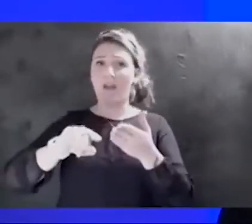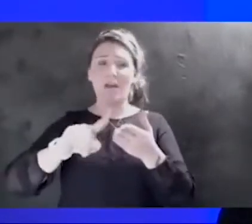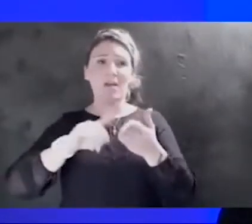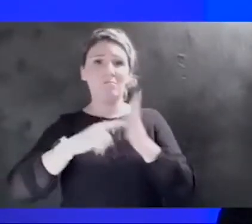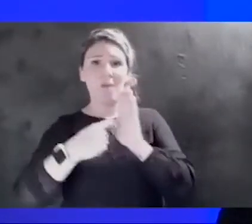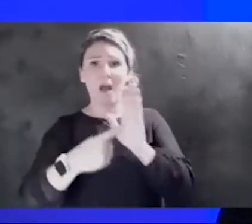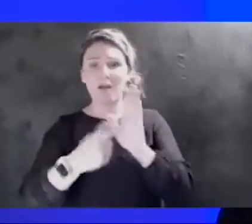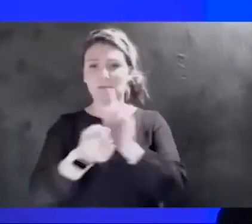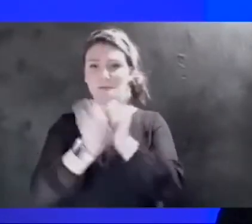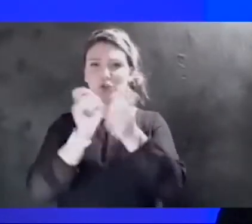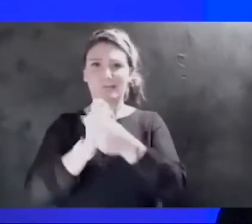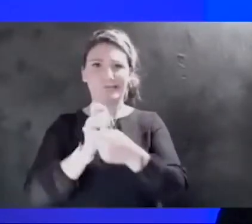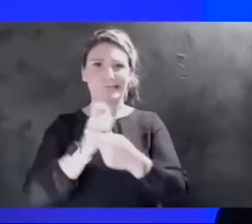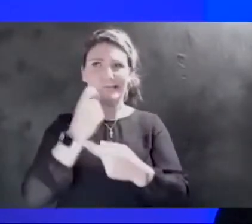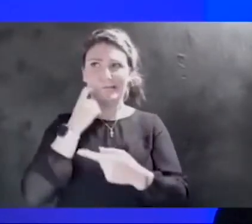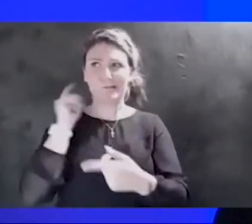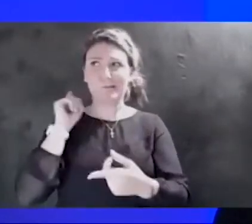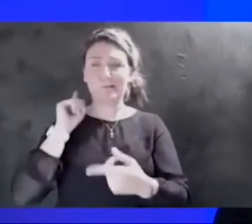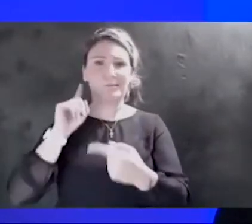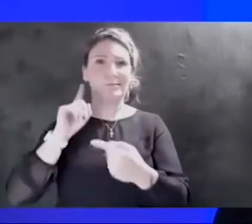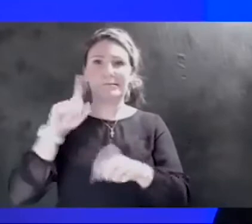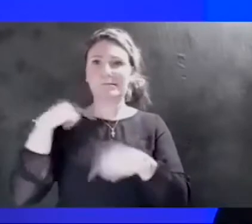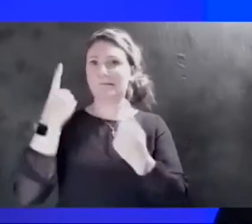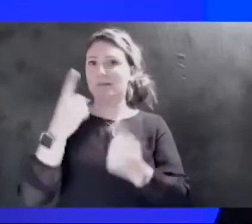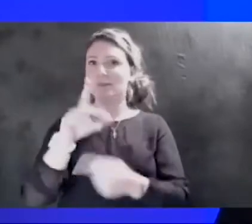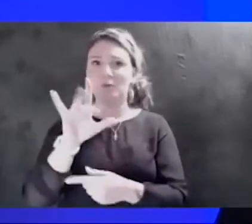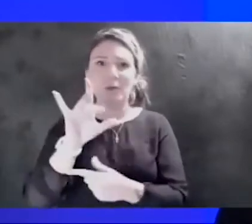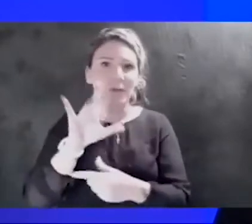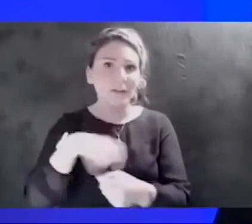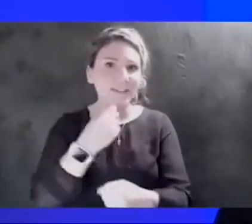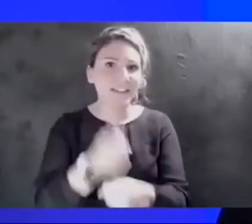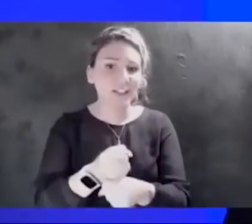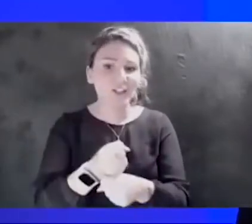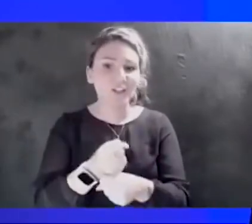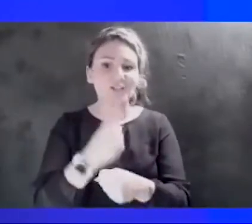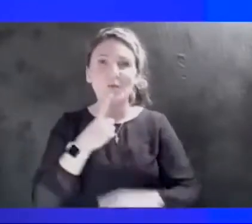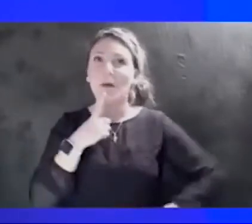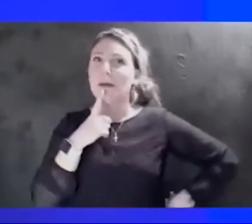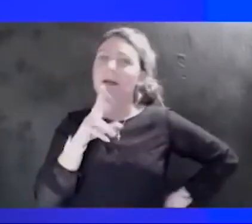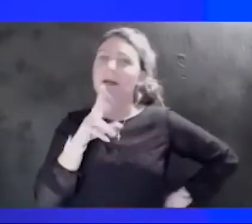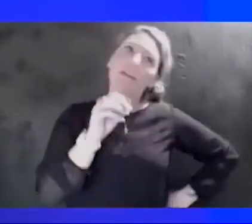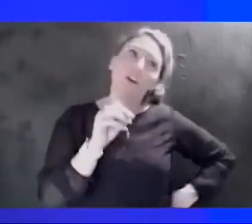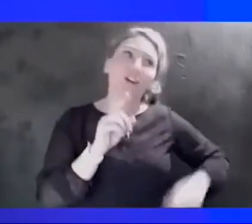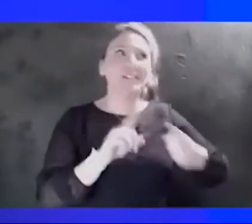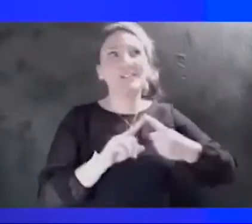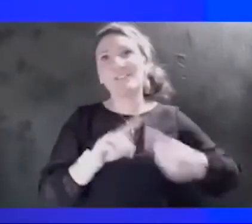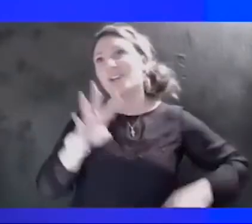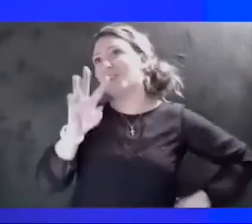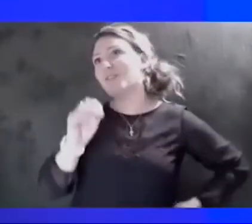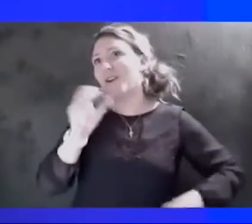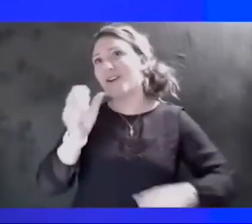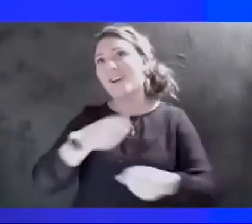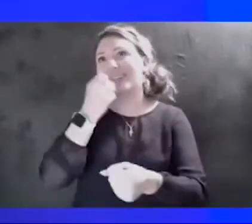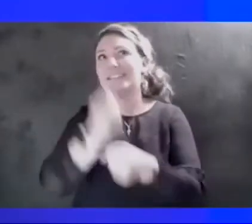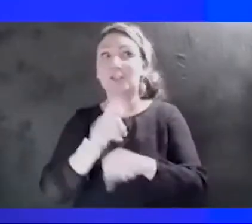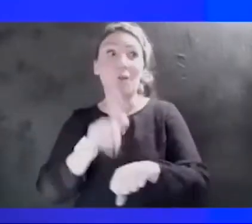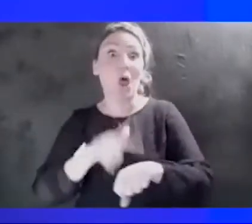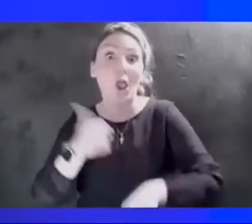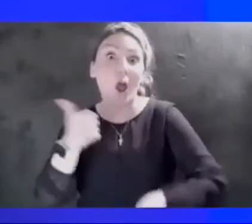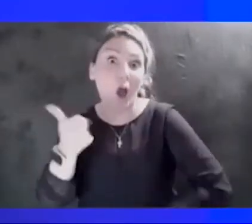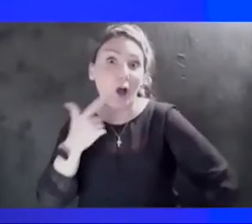20, 25 years. Okay, 30 to 40 years. Longer.